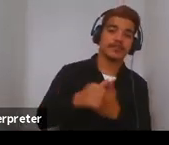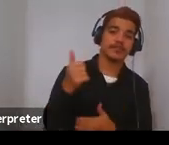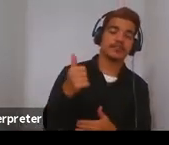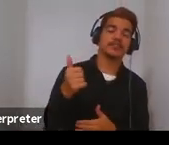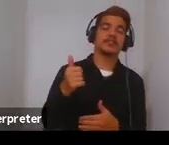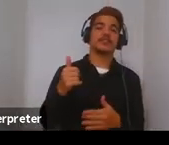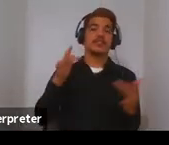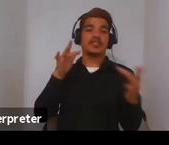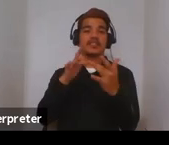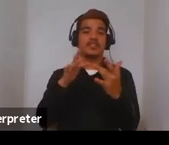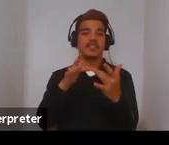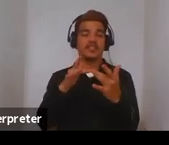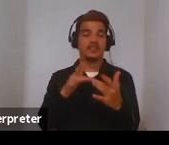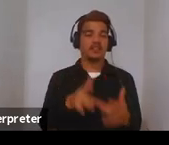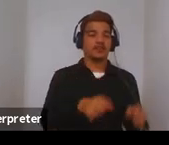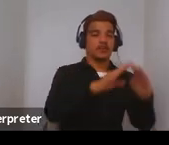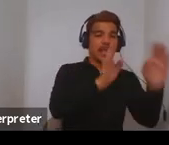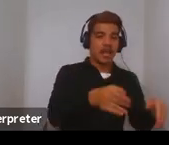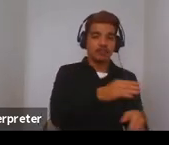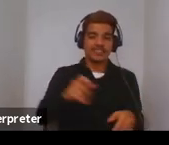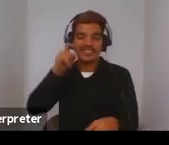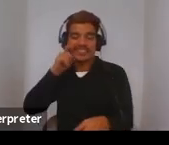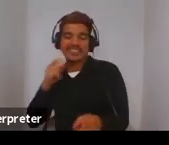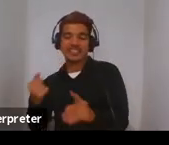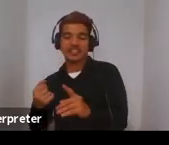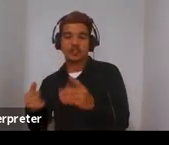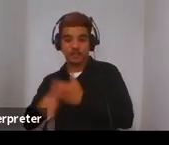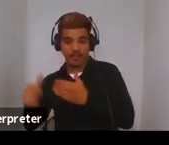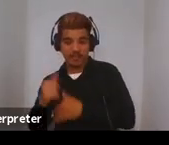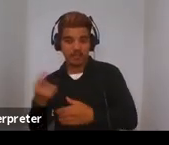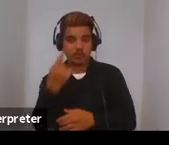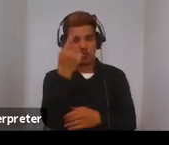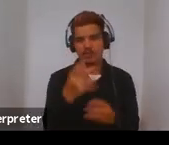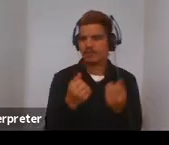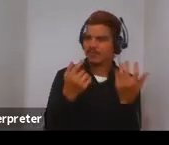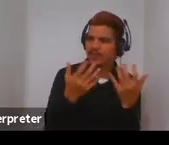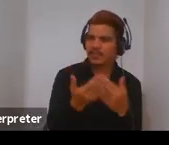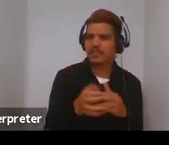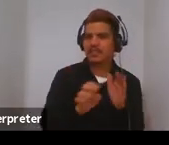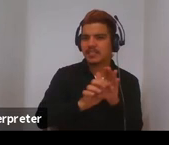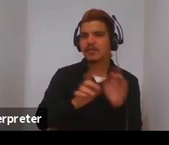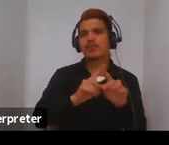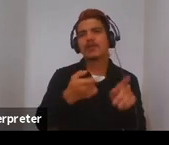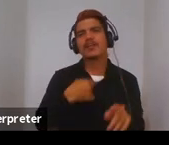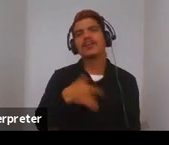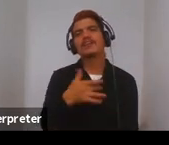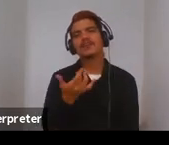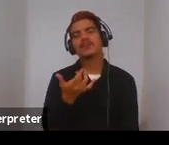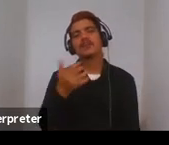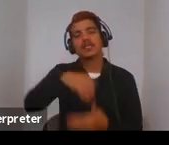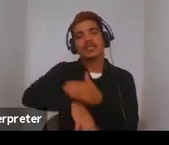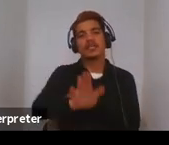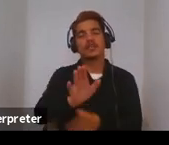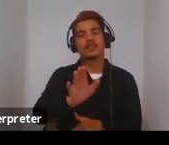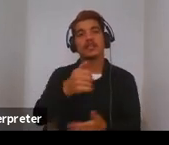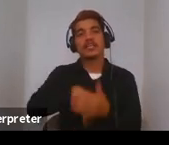The link between housing and sexual violence is just one of many examples of this, but I feel like